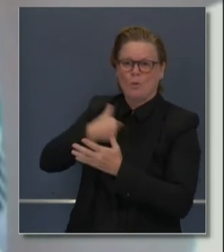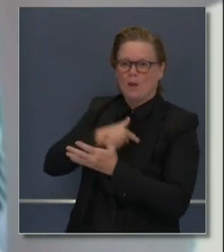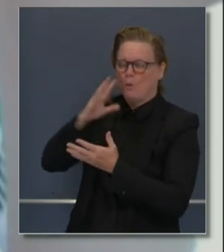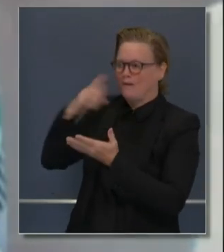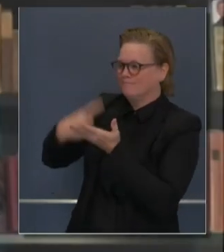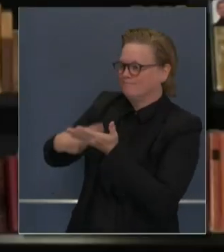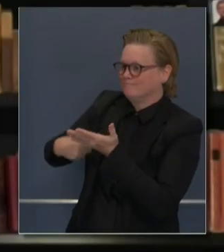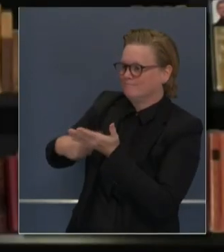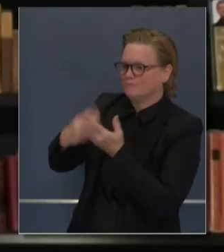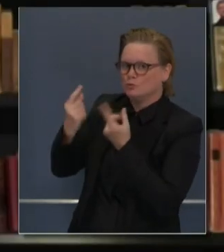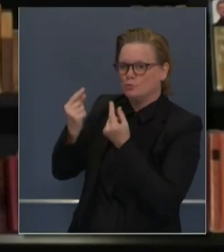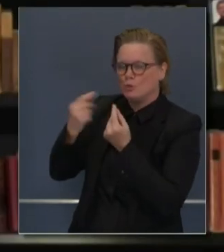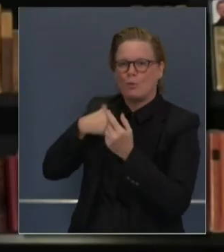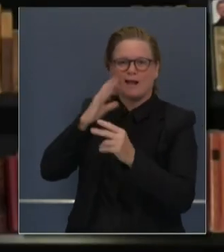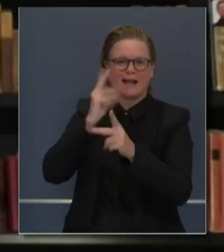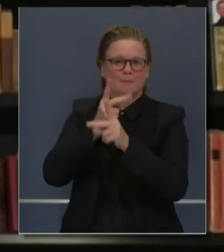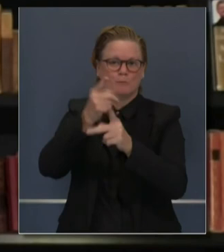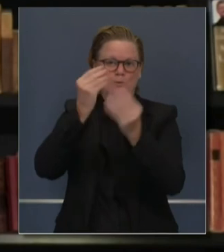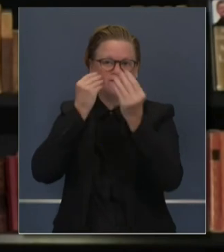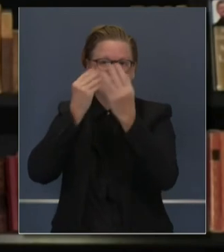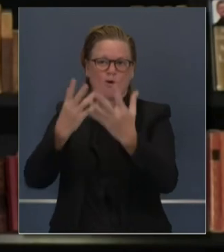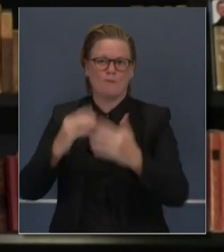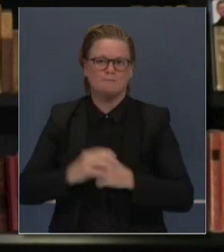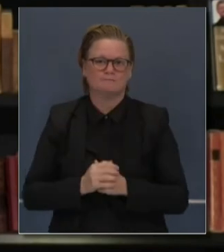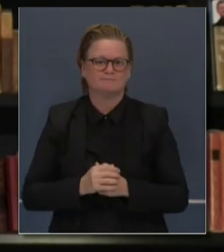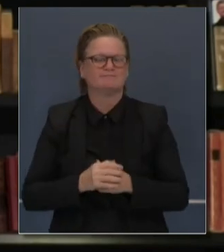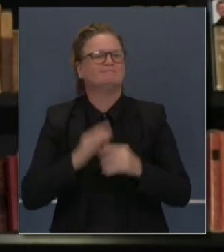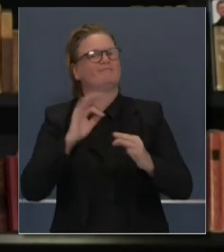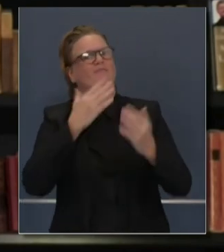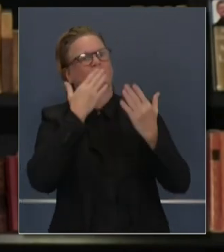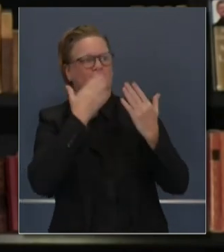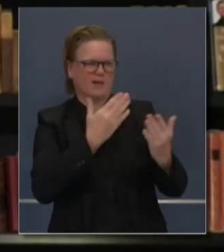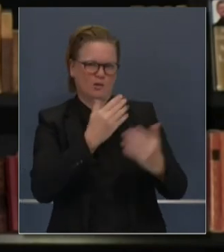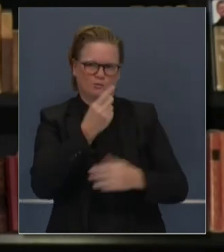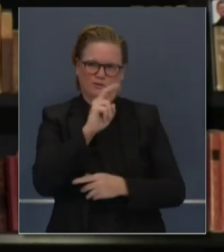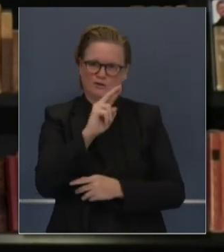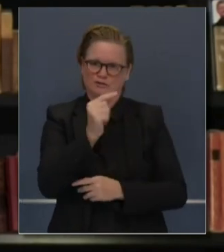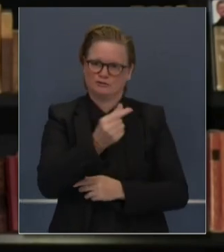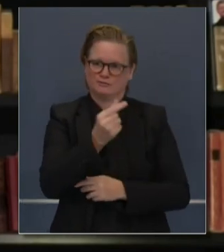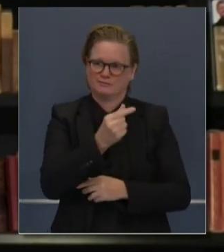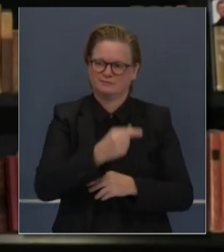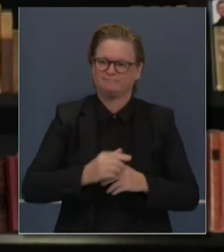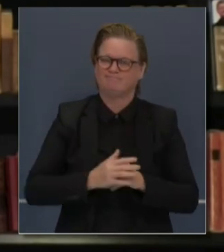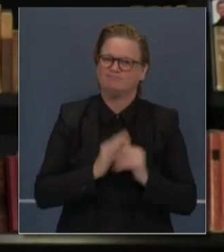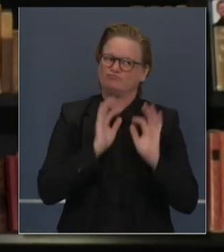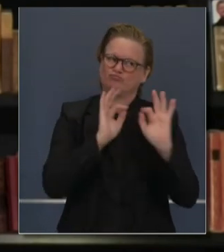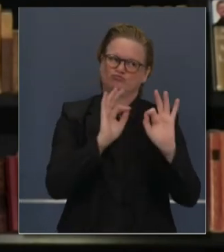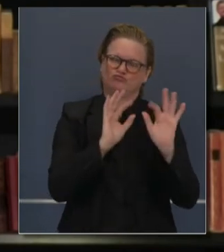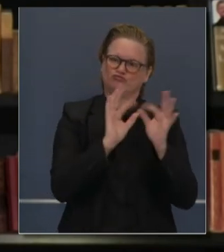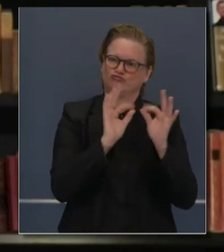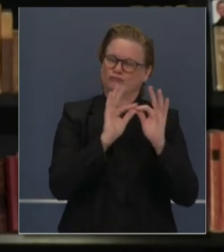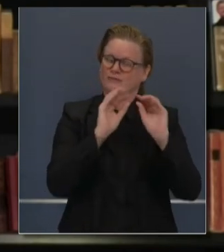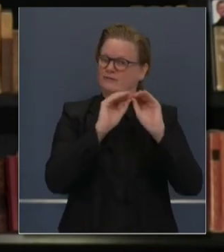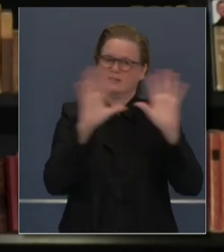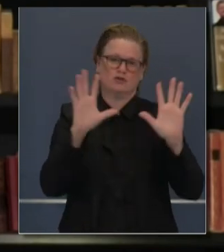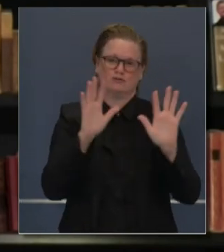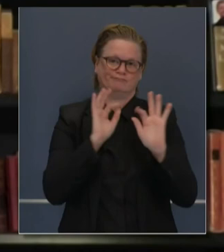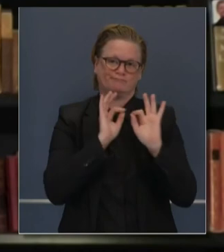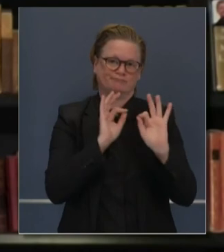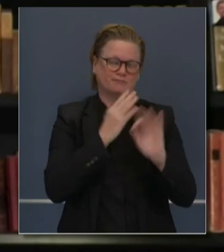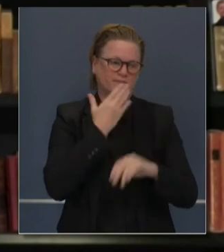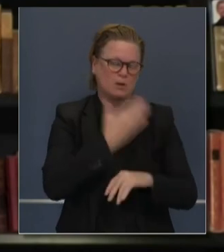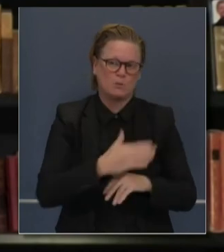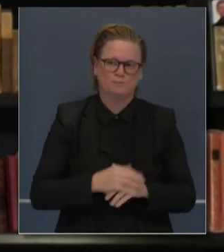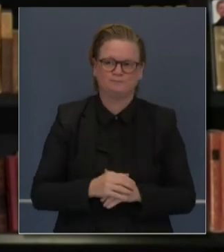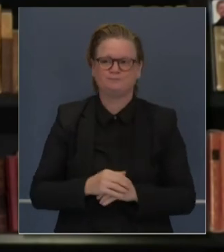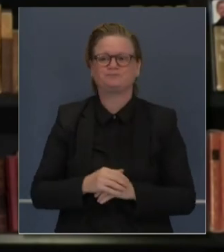think that the point you just made, Dr. Galley, is so important. It's time to implementation and the